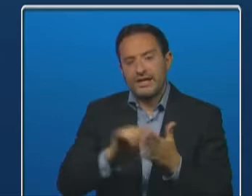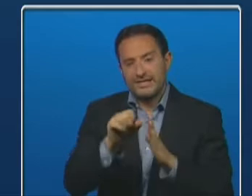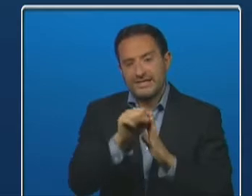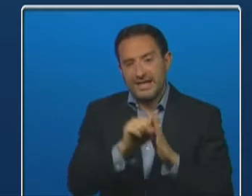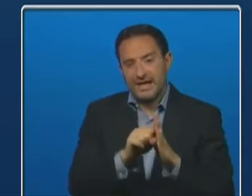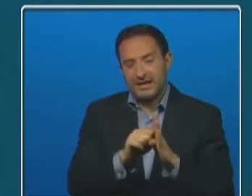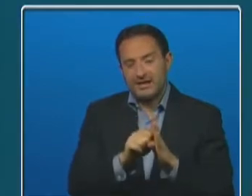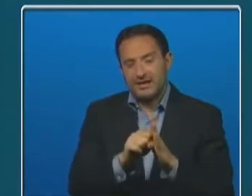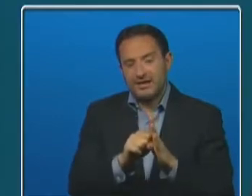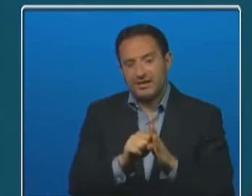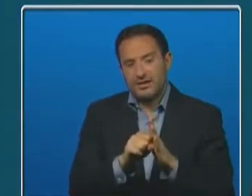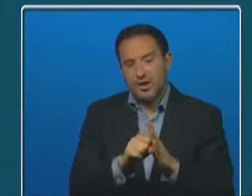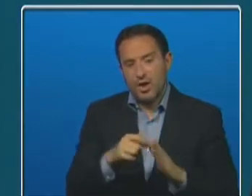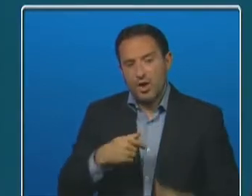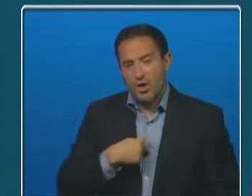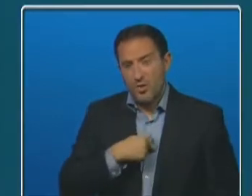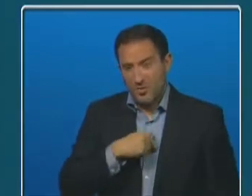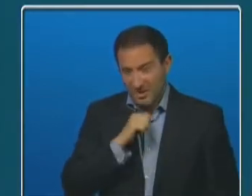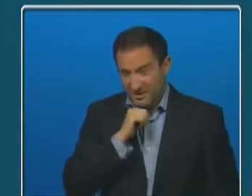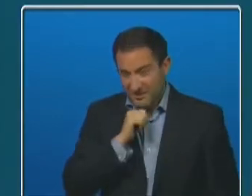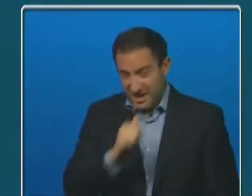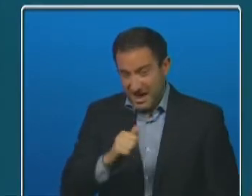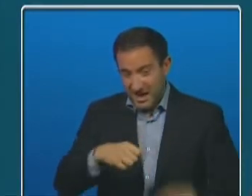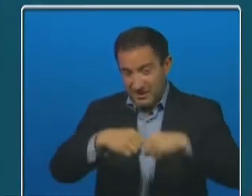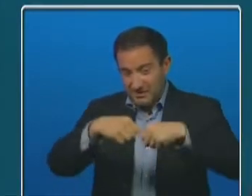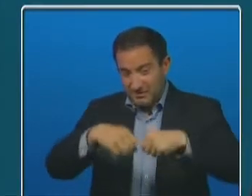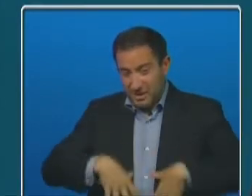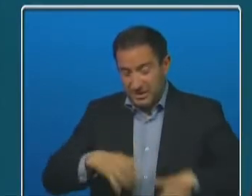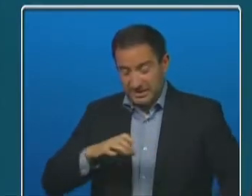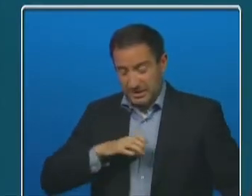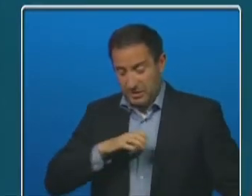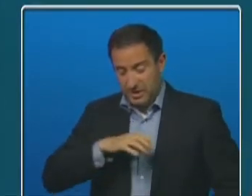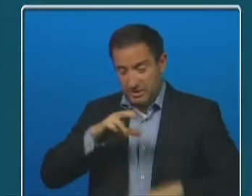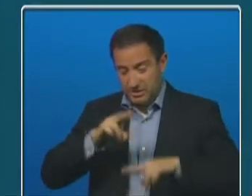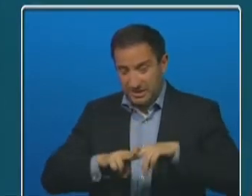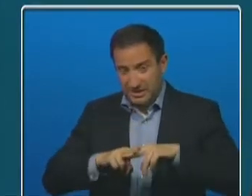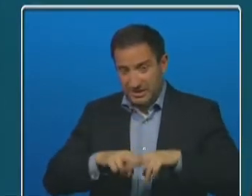was constant, we would not have lost a congressional seat?